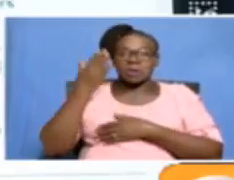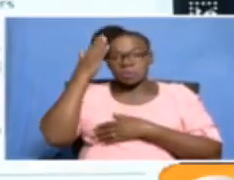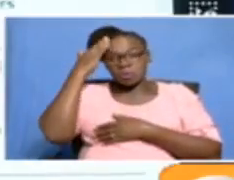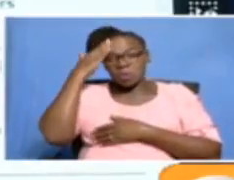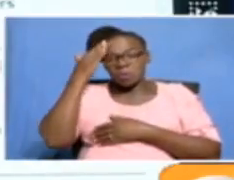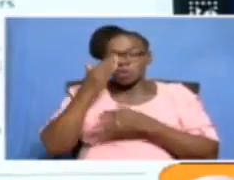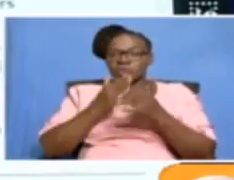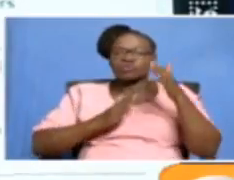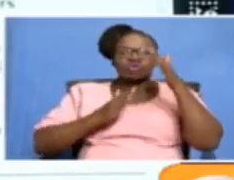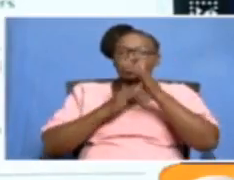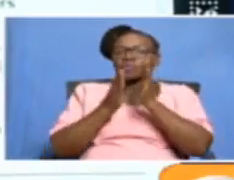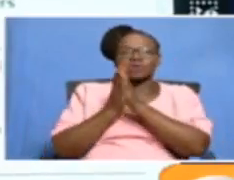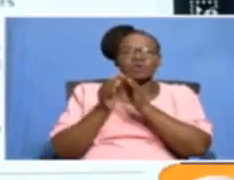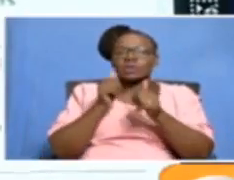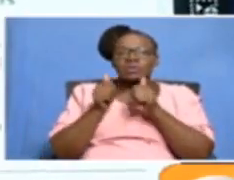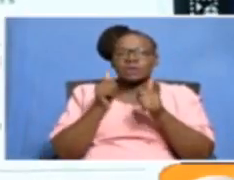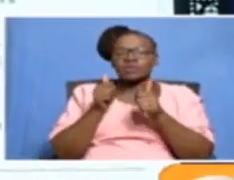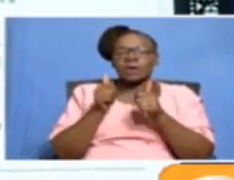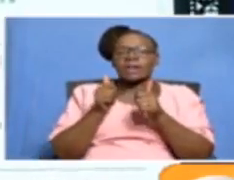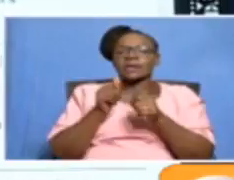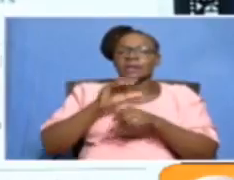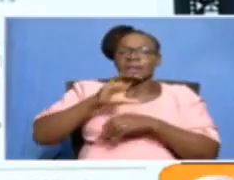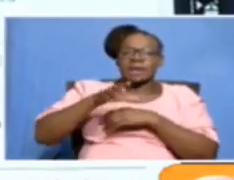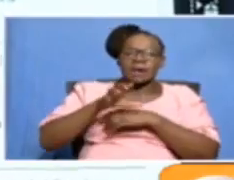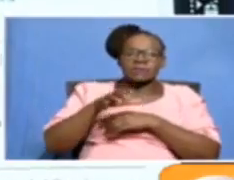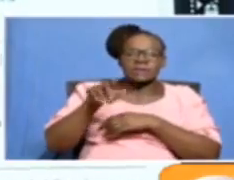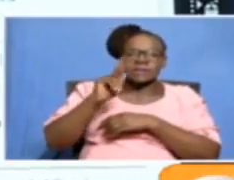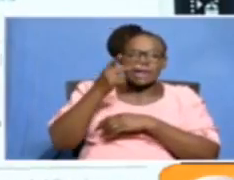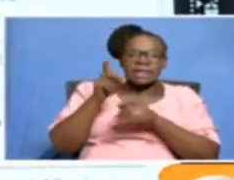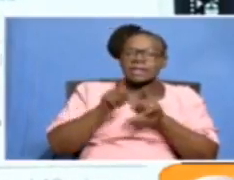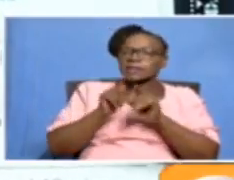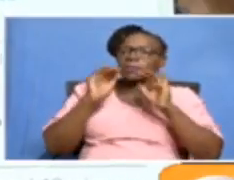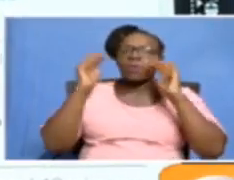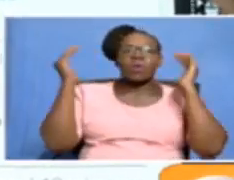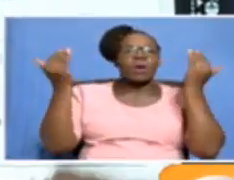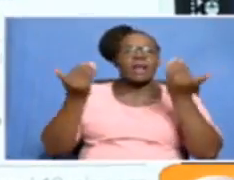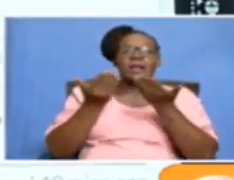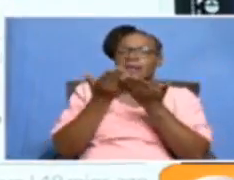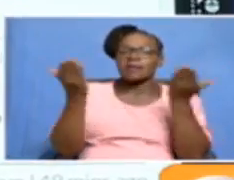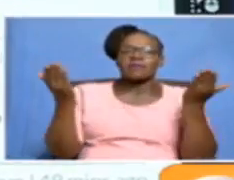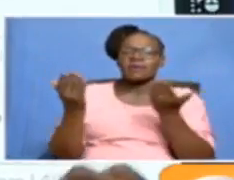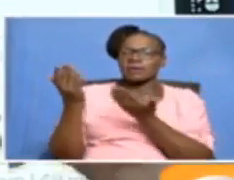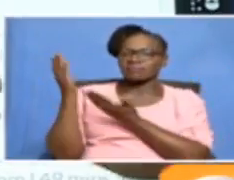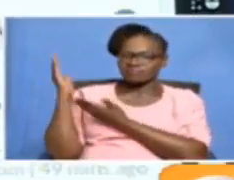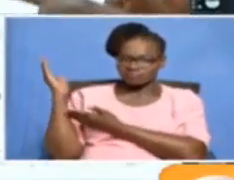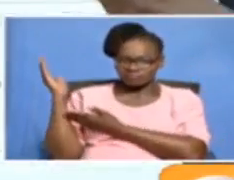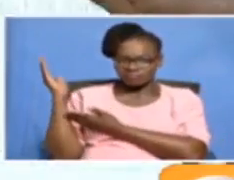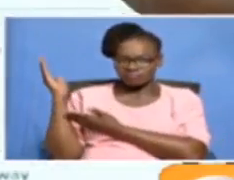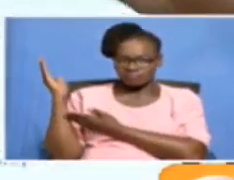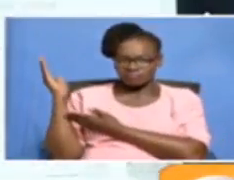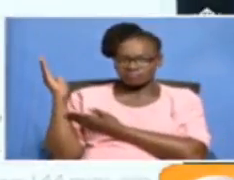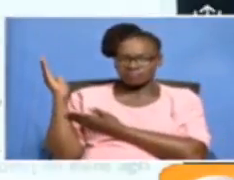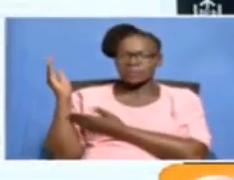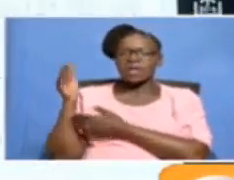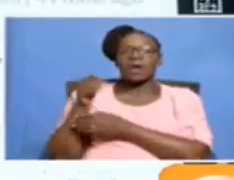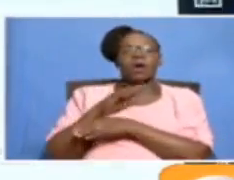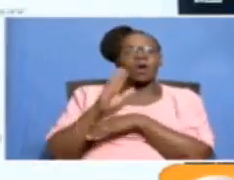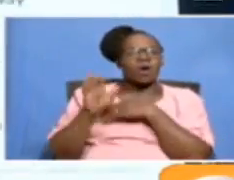top stories, not just from here in the country, but around the world, take a look at that. Every